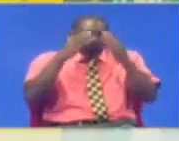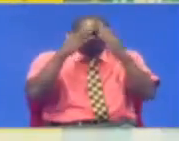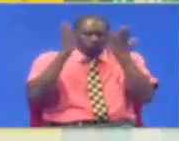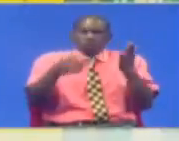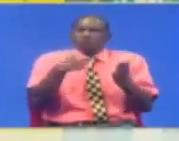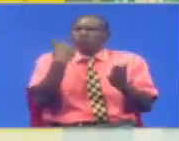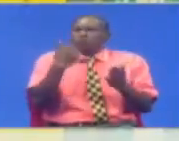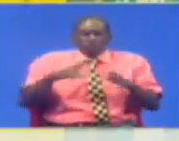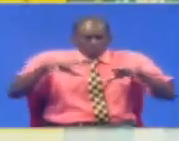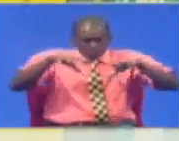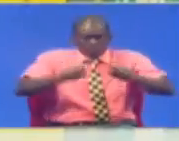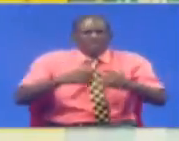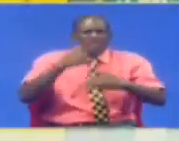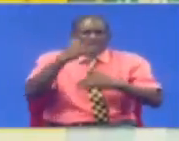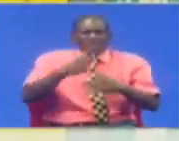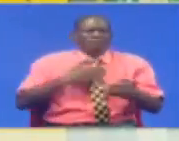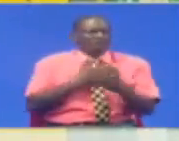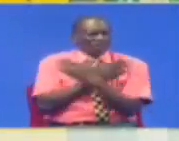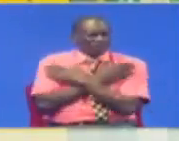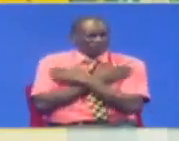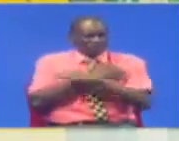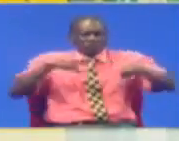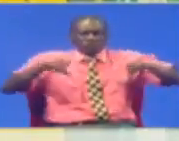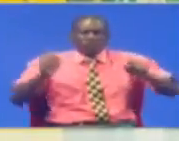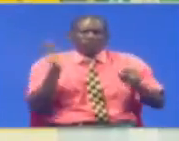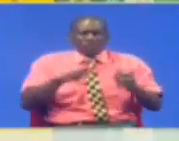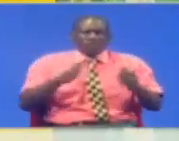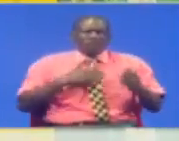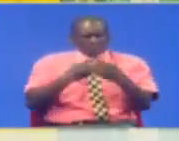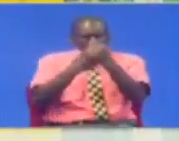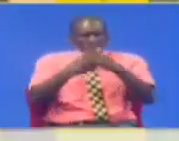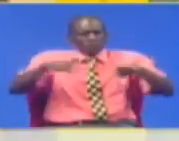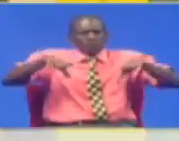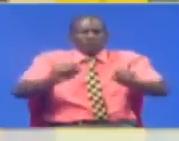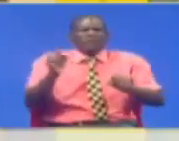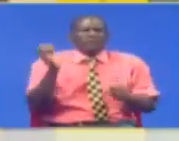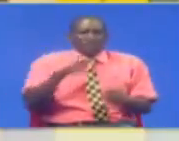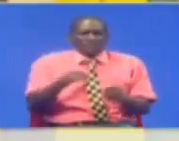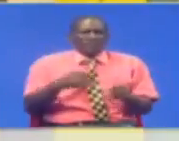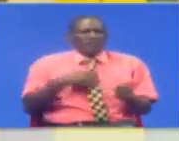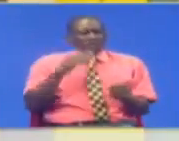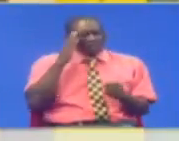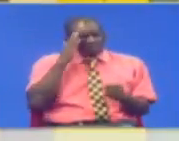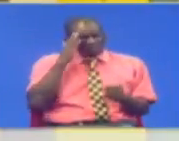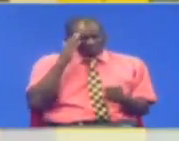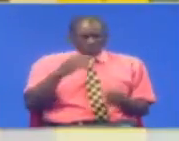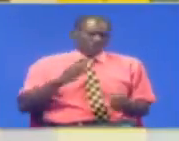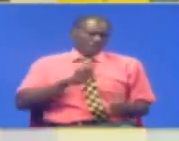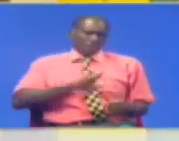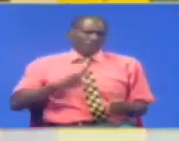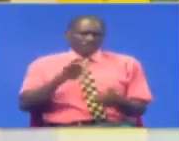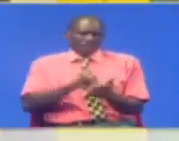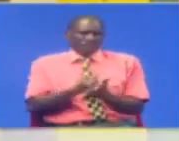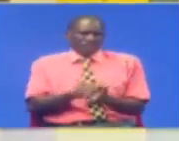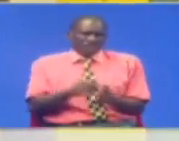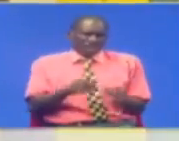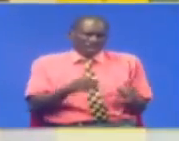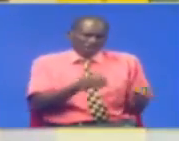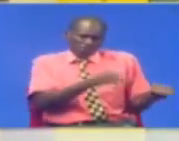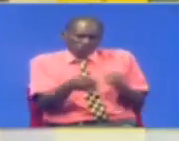be taken next. My friends have been abducted. My partner has been abducted. I think I'm fortunate that I got out when I